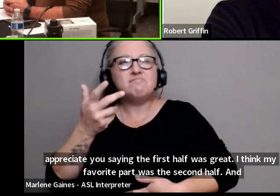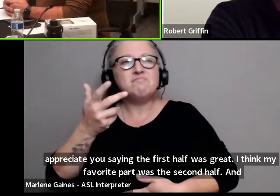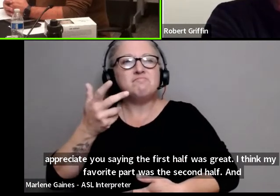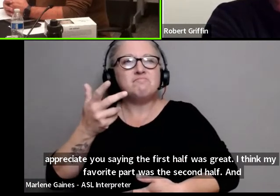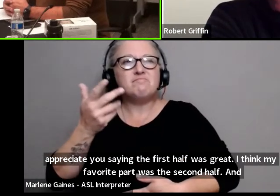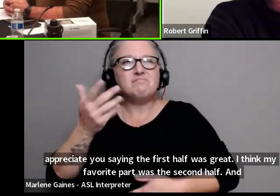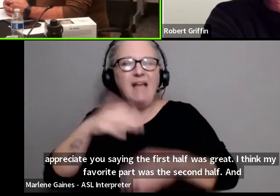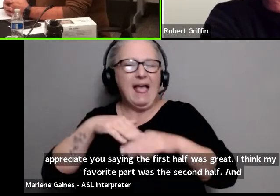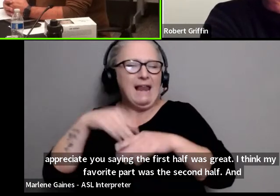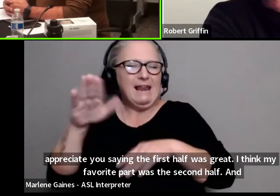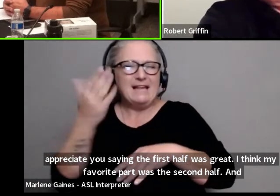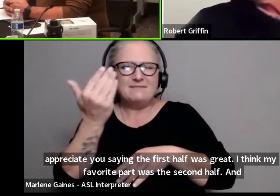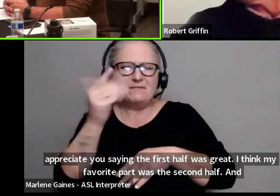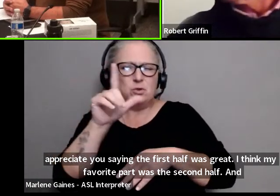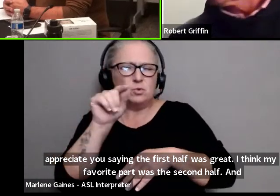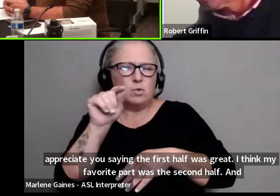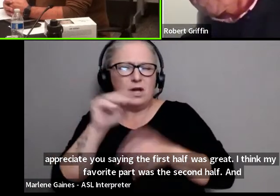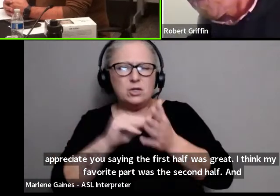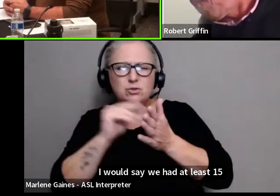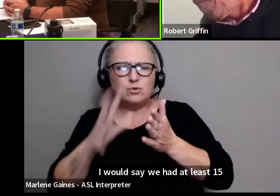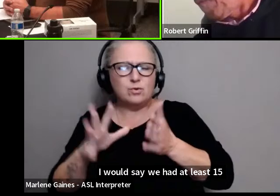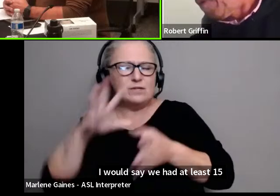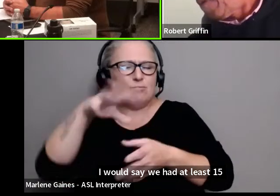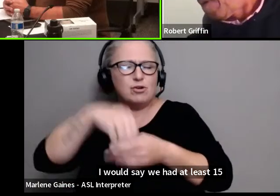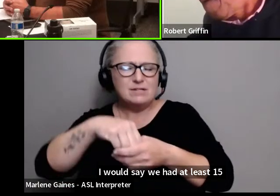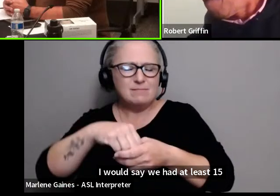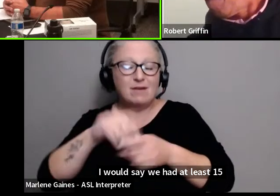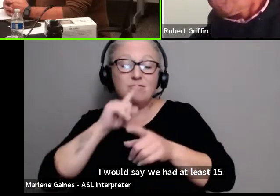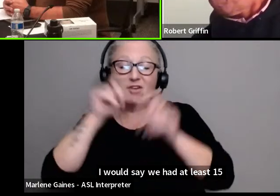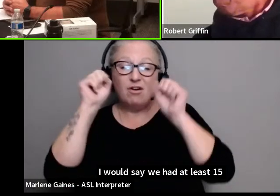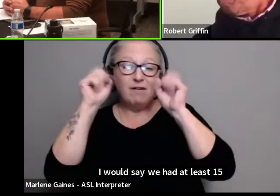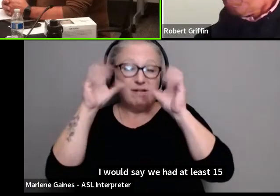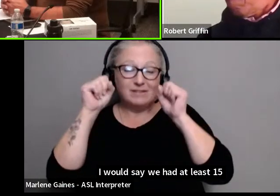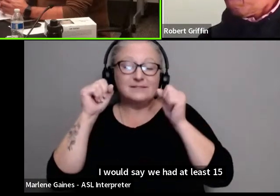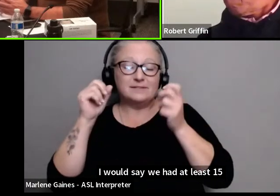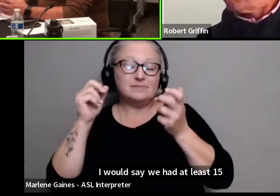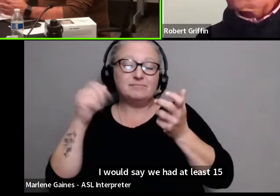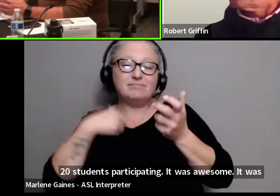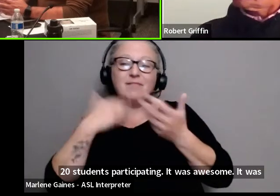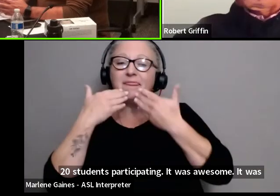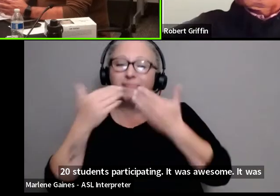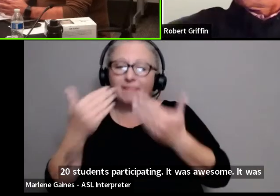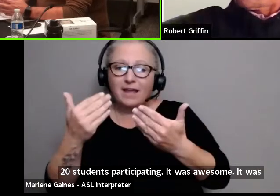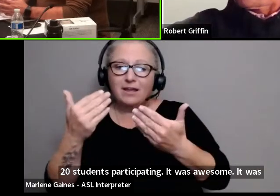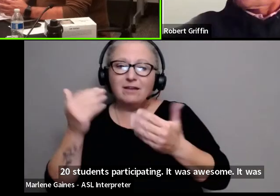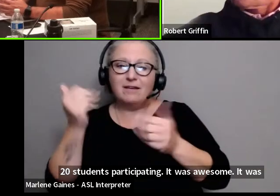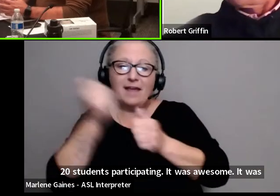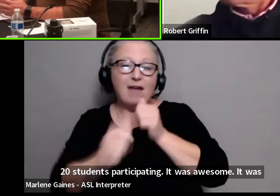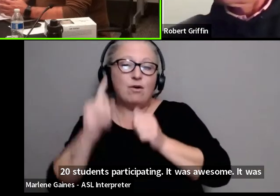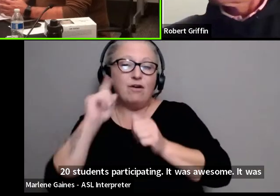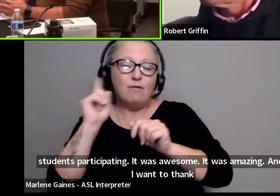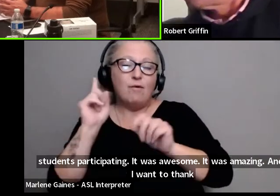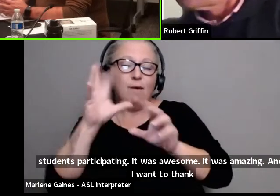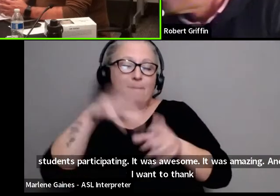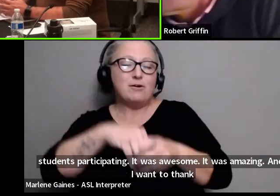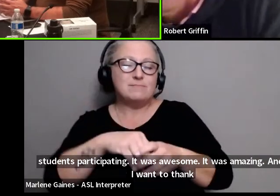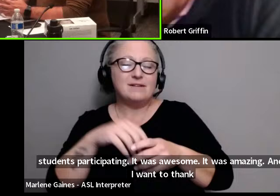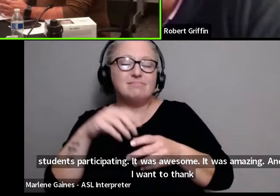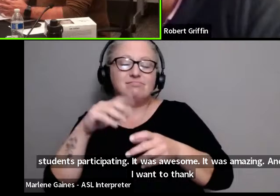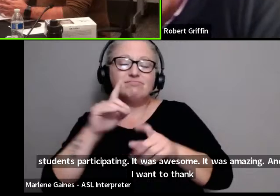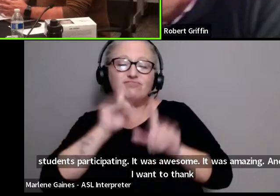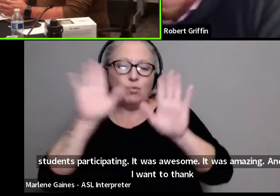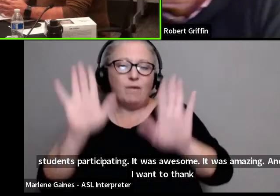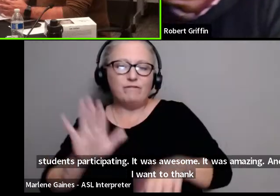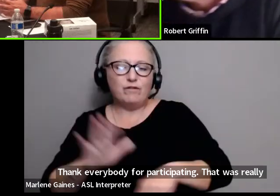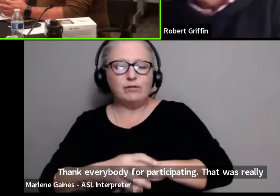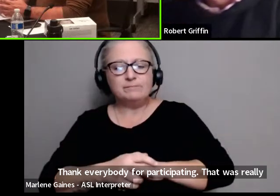least 15, 20 students participating. It was awesome. It was amazing, and I want to thank everybody for participating. That was really